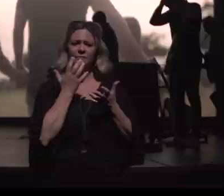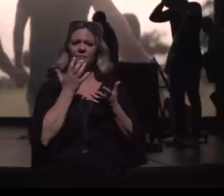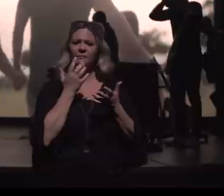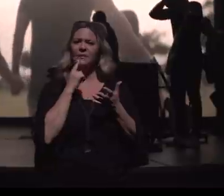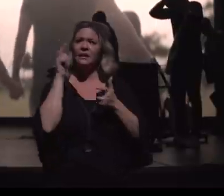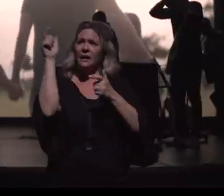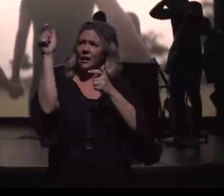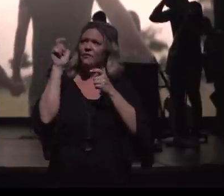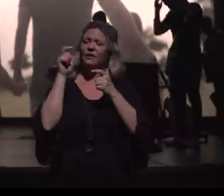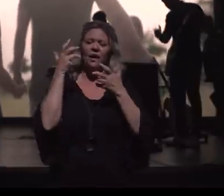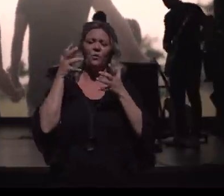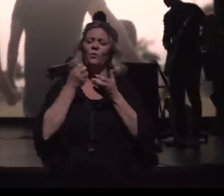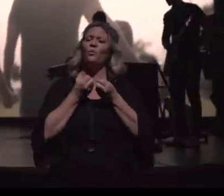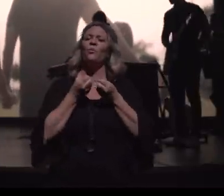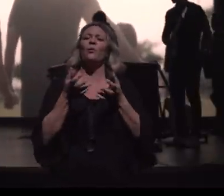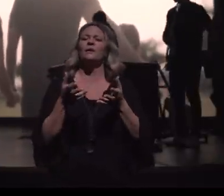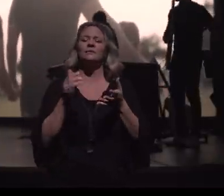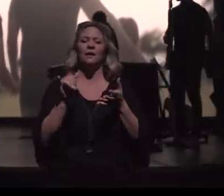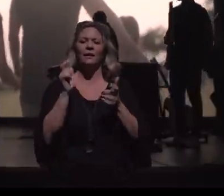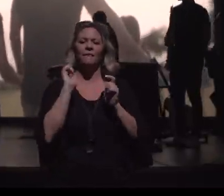it's a gift and I don't want to waste it.